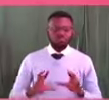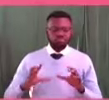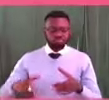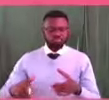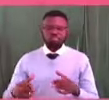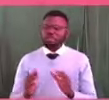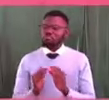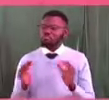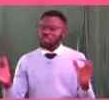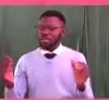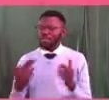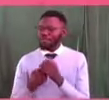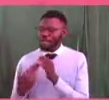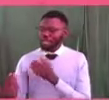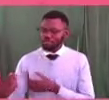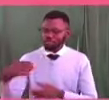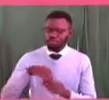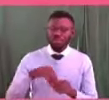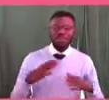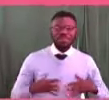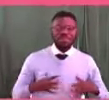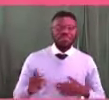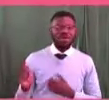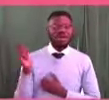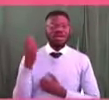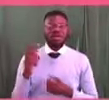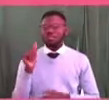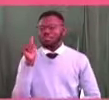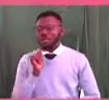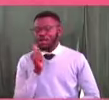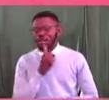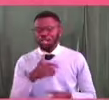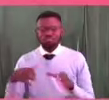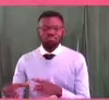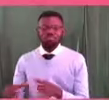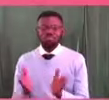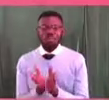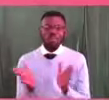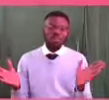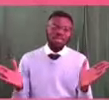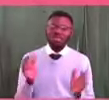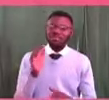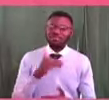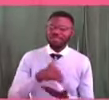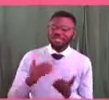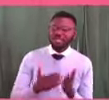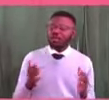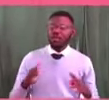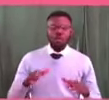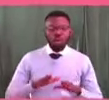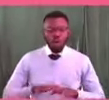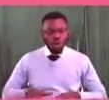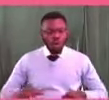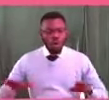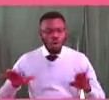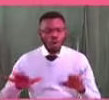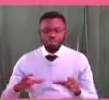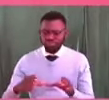of partners, of Kenyans, of private sector, of the public sector, all of us acting in